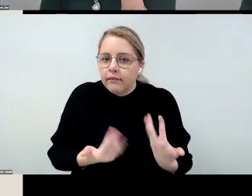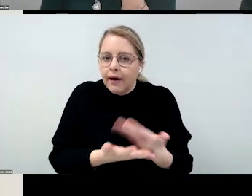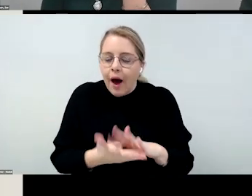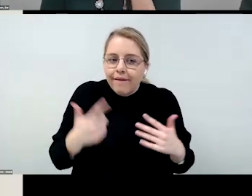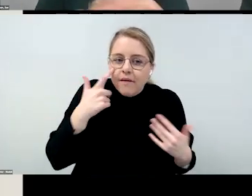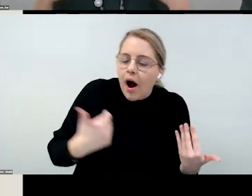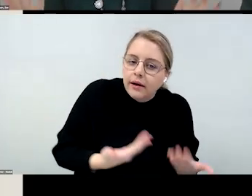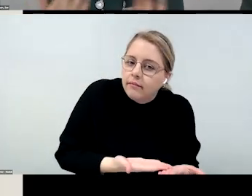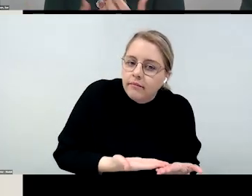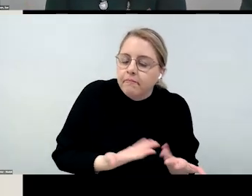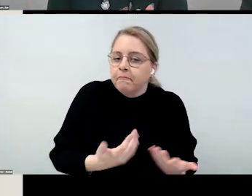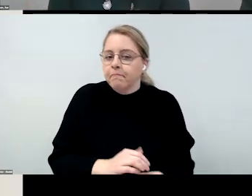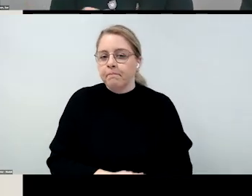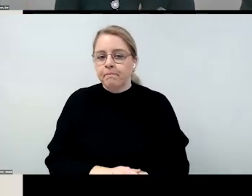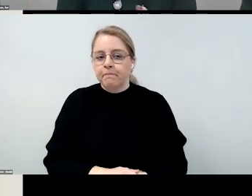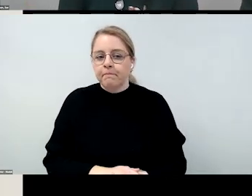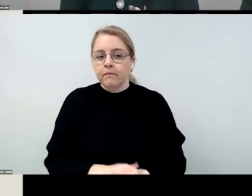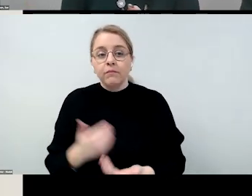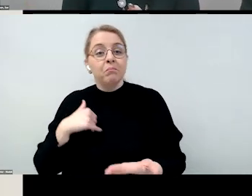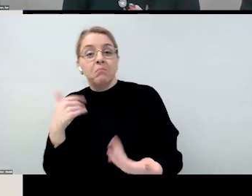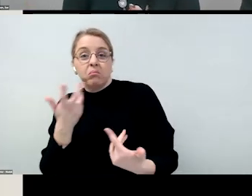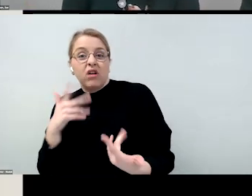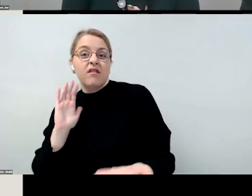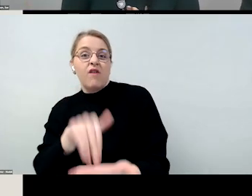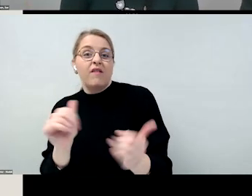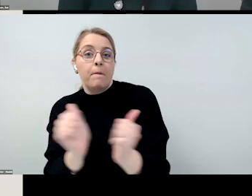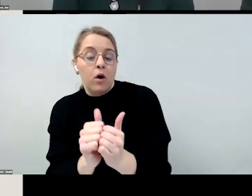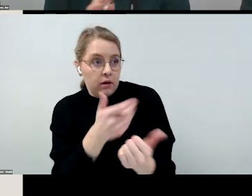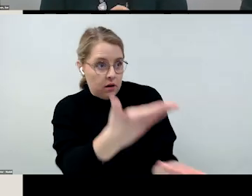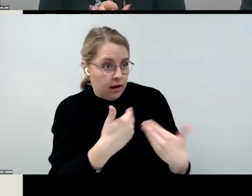to use them? Do they have them ready for when appointments are needed?